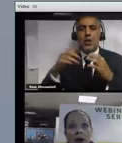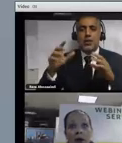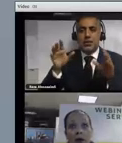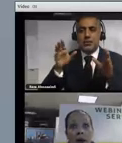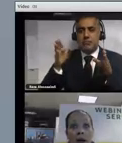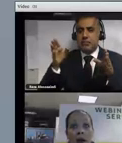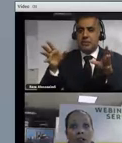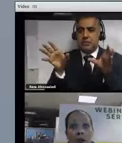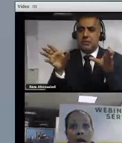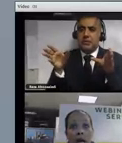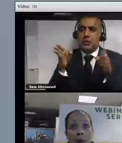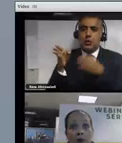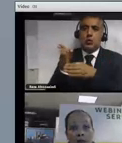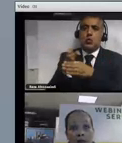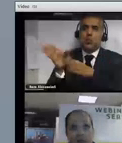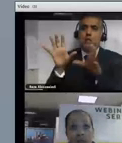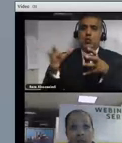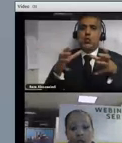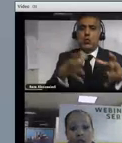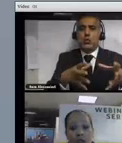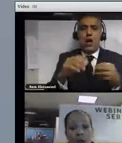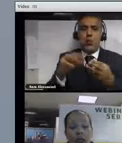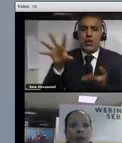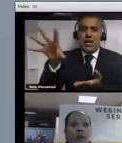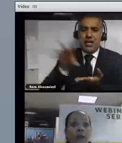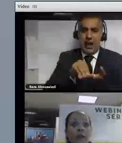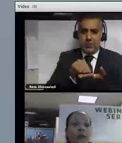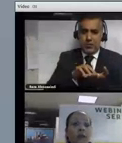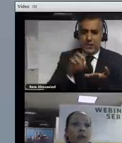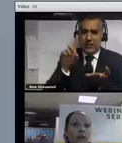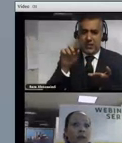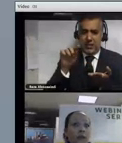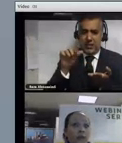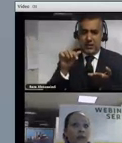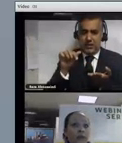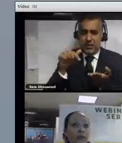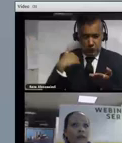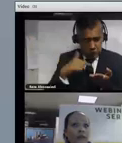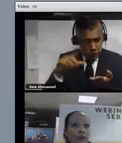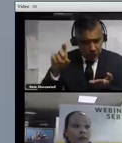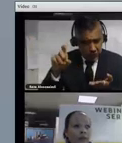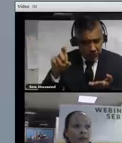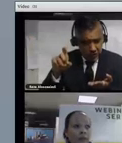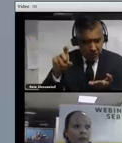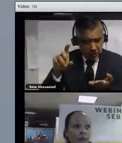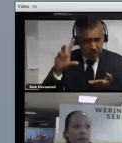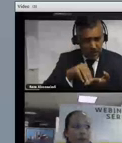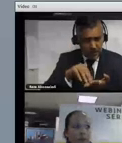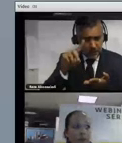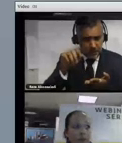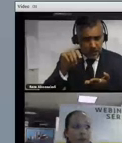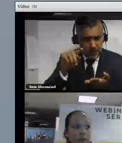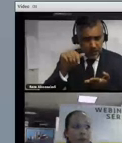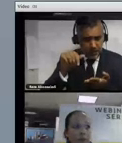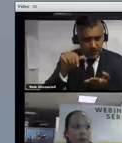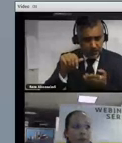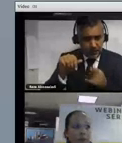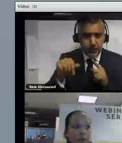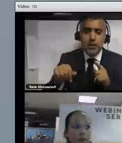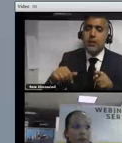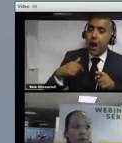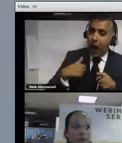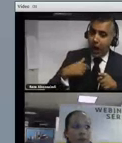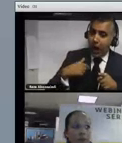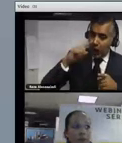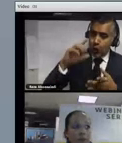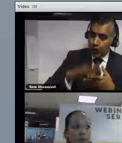intersectionalities, how do we capture this in data, or do we? Yeah, I mean, I totally agree. I mean, that